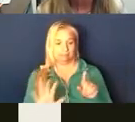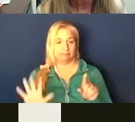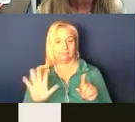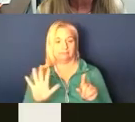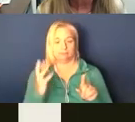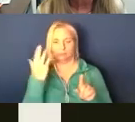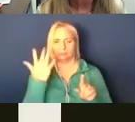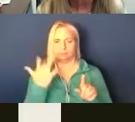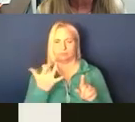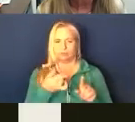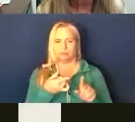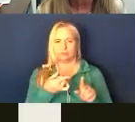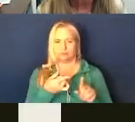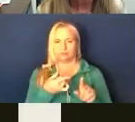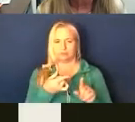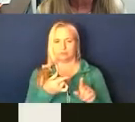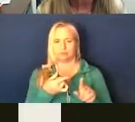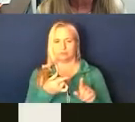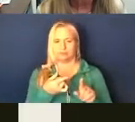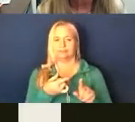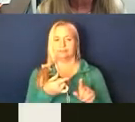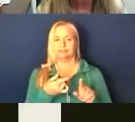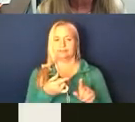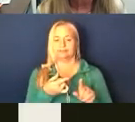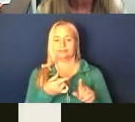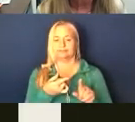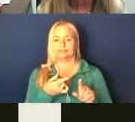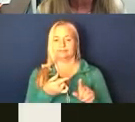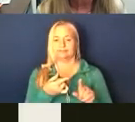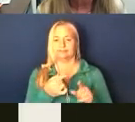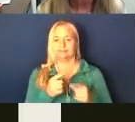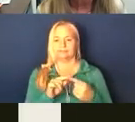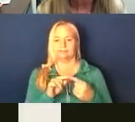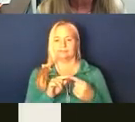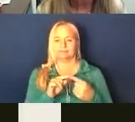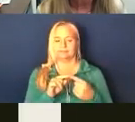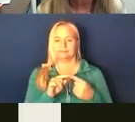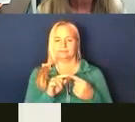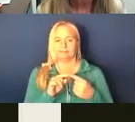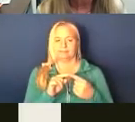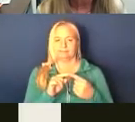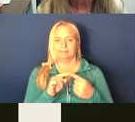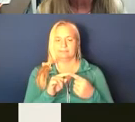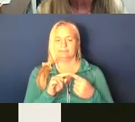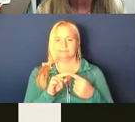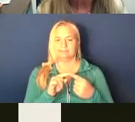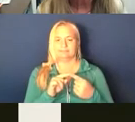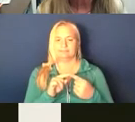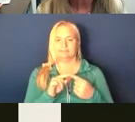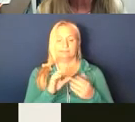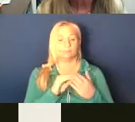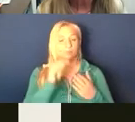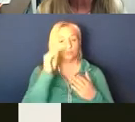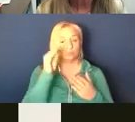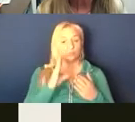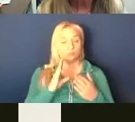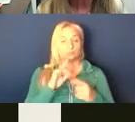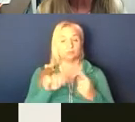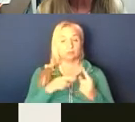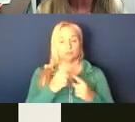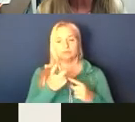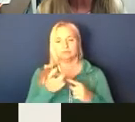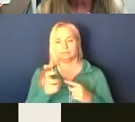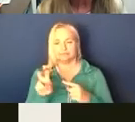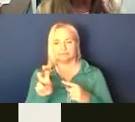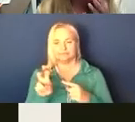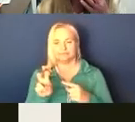these were twofold. One, because we wanted to provide a way for students, you know, when they're transitioning